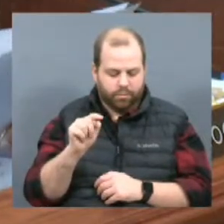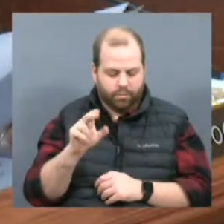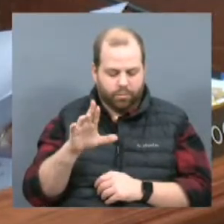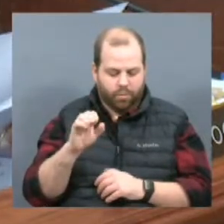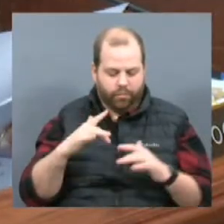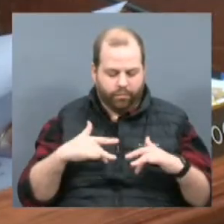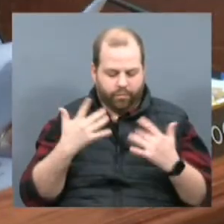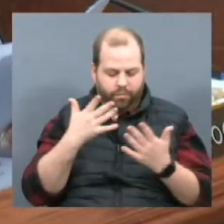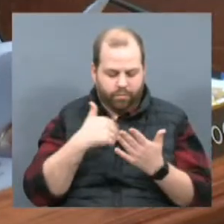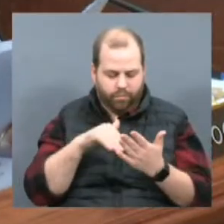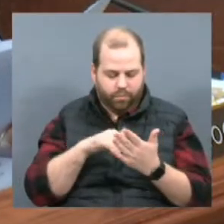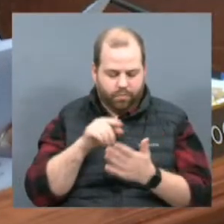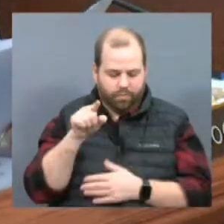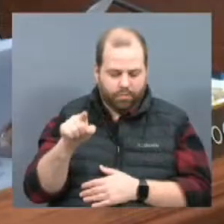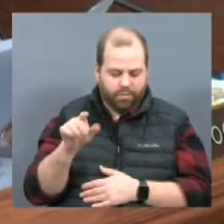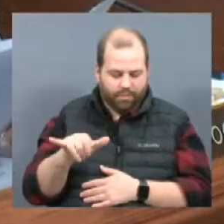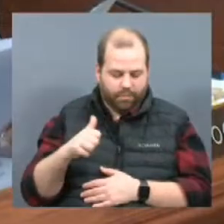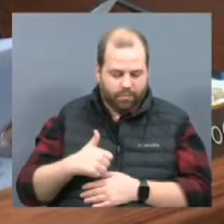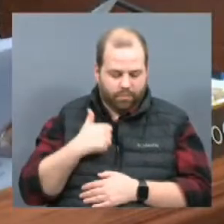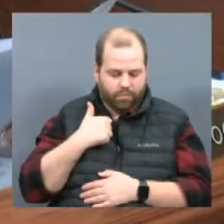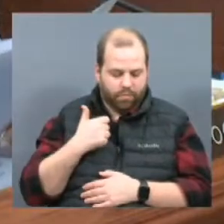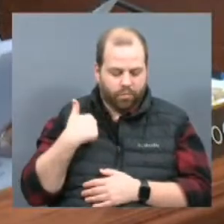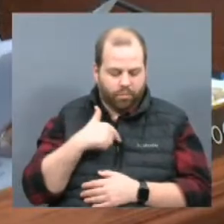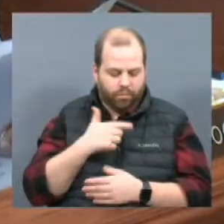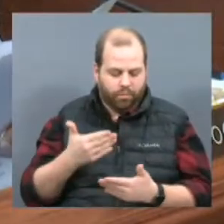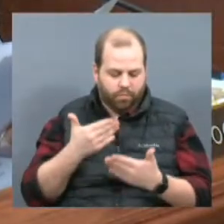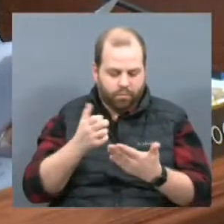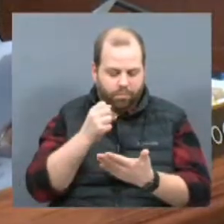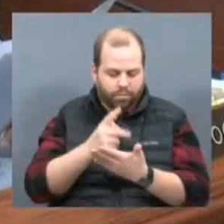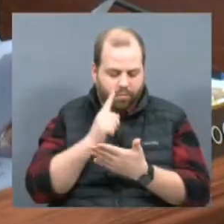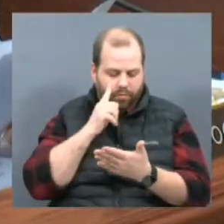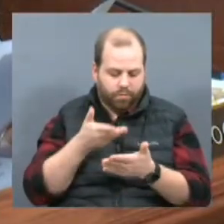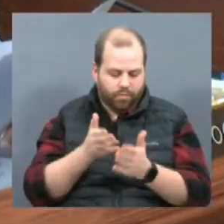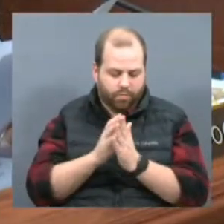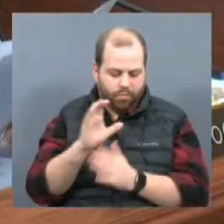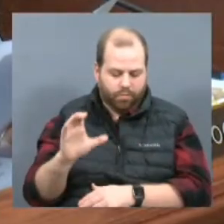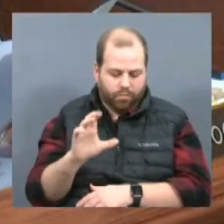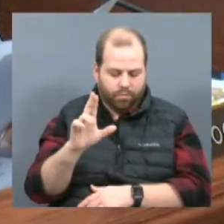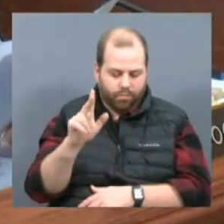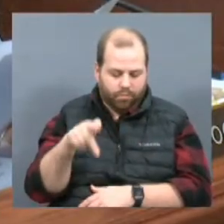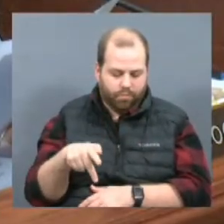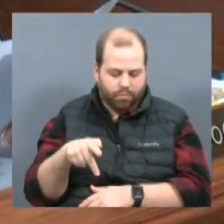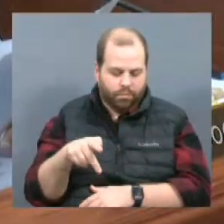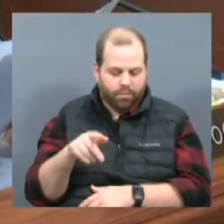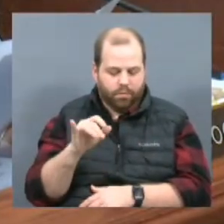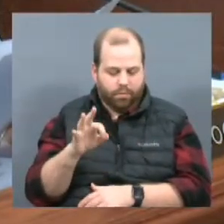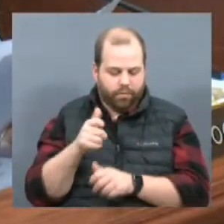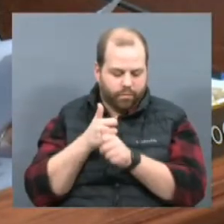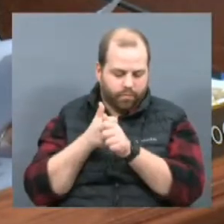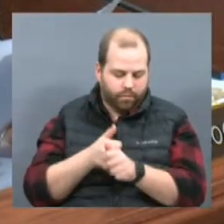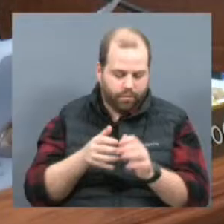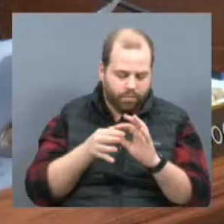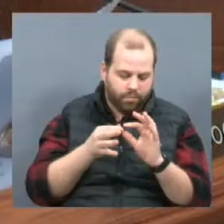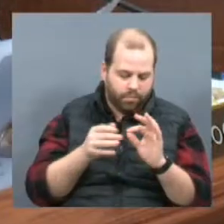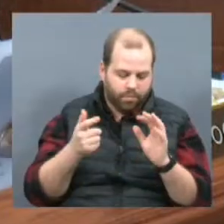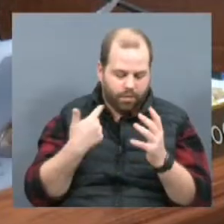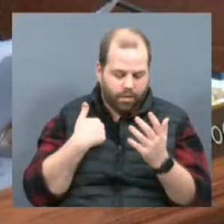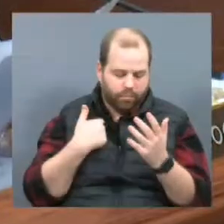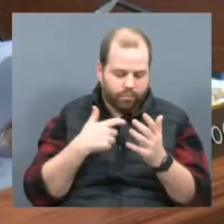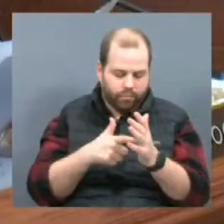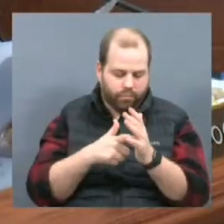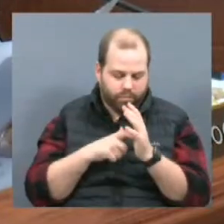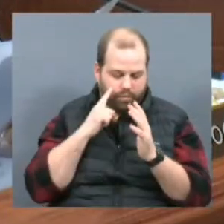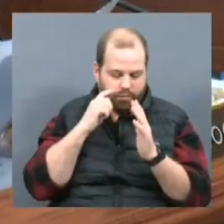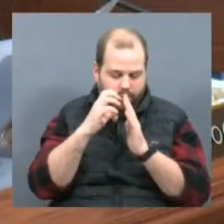1124 South Battery Street. Staff recommends approval of the requested CUP, subject to compliance with the comments and conditions outlined